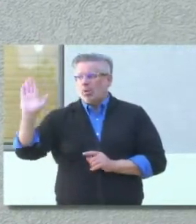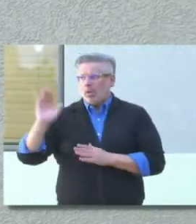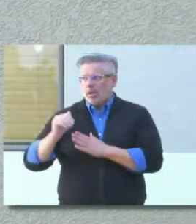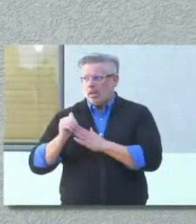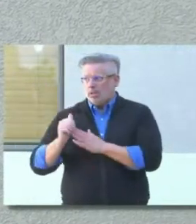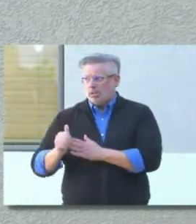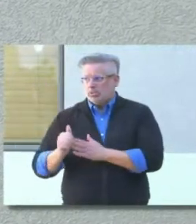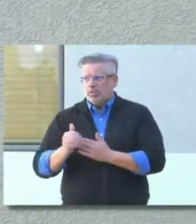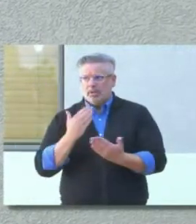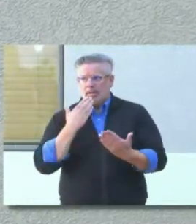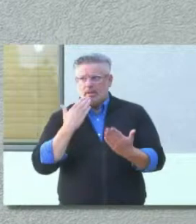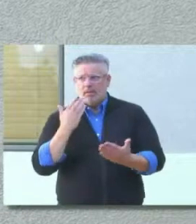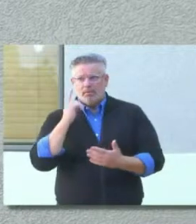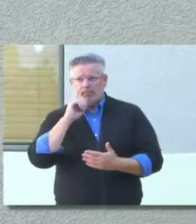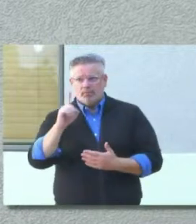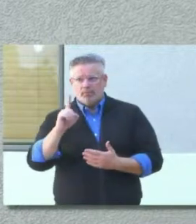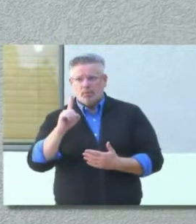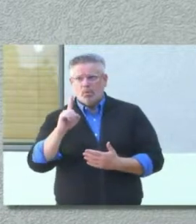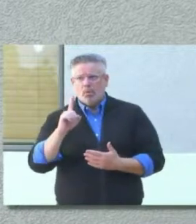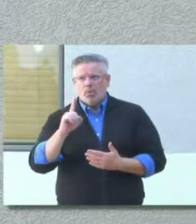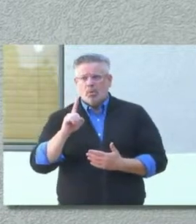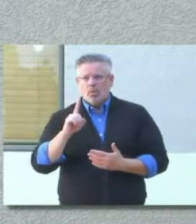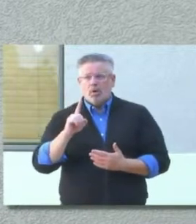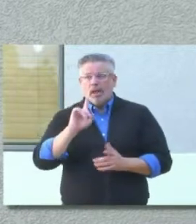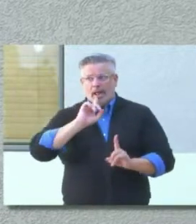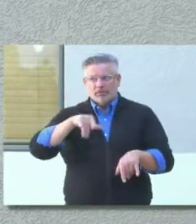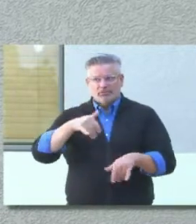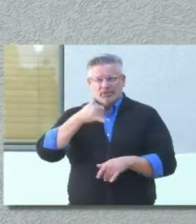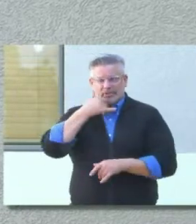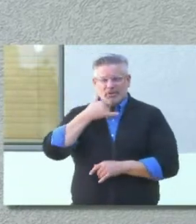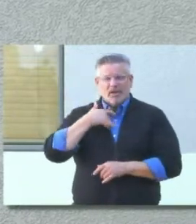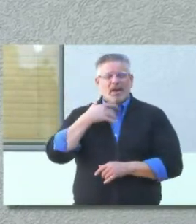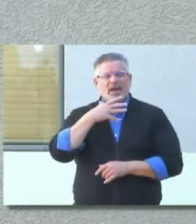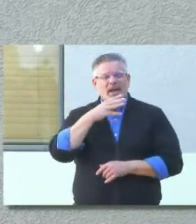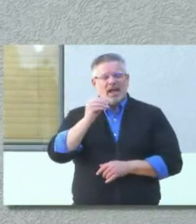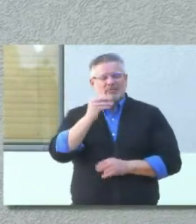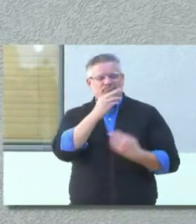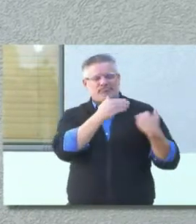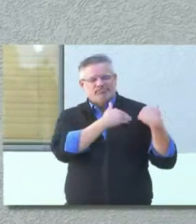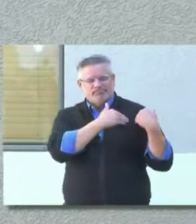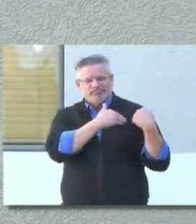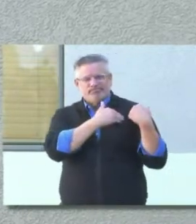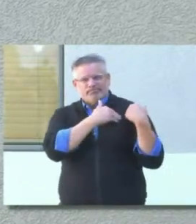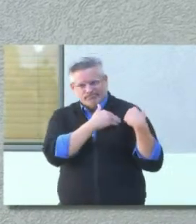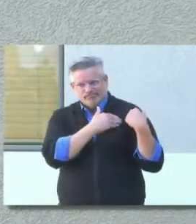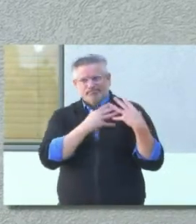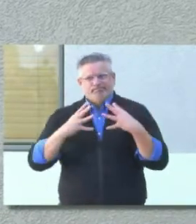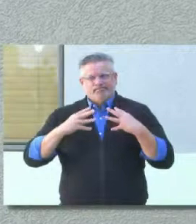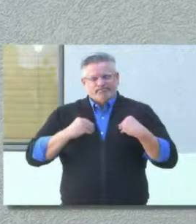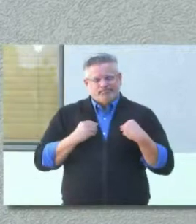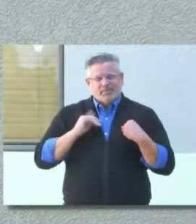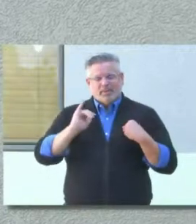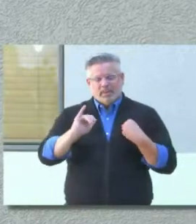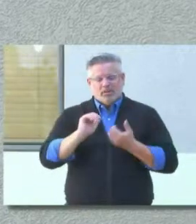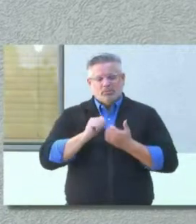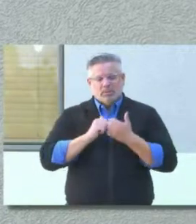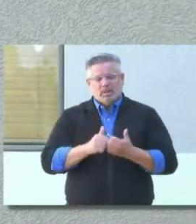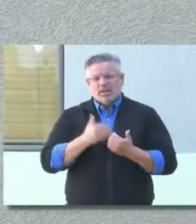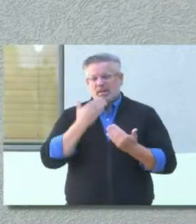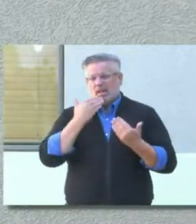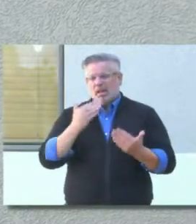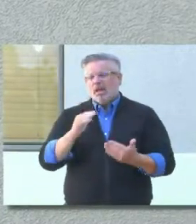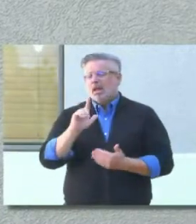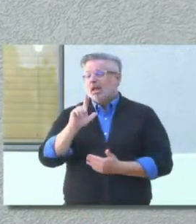leadership. Thank you for picking up the call and the mantle of responsibility. We're all in this together. Thank you